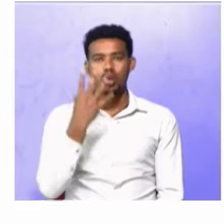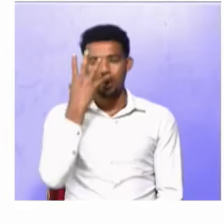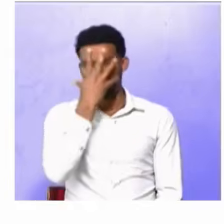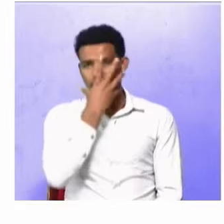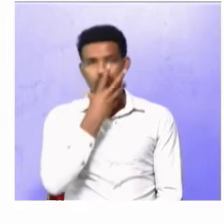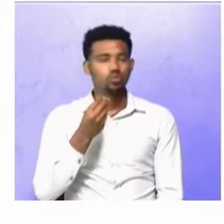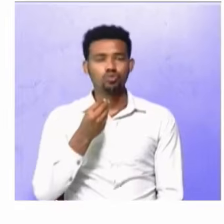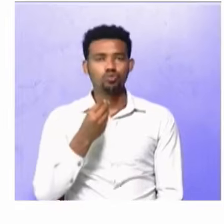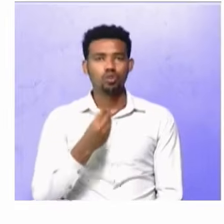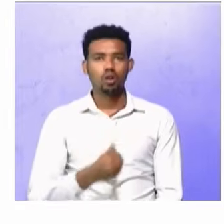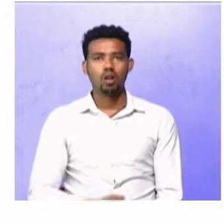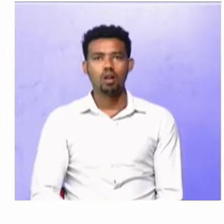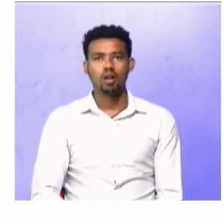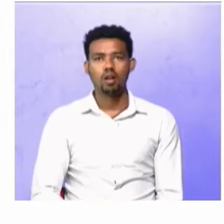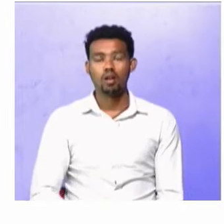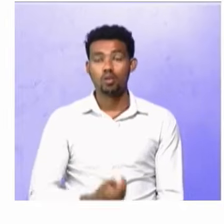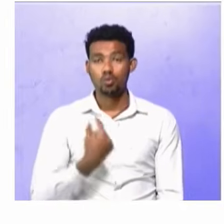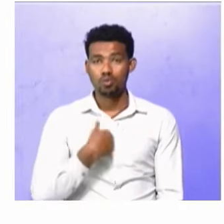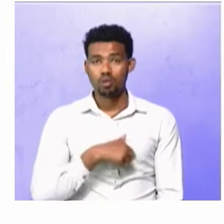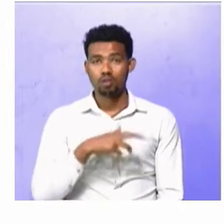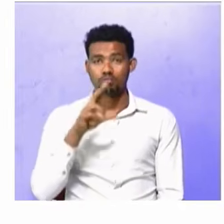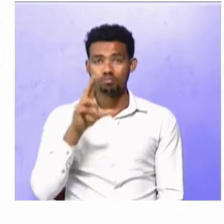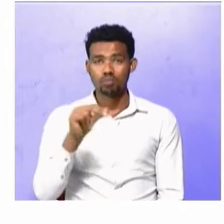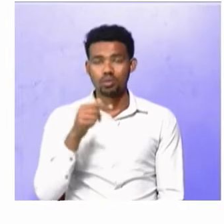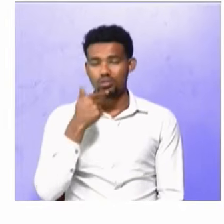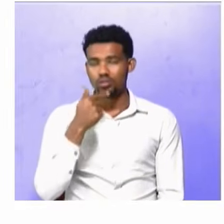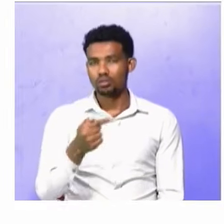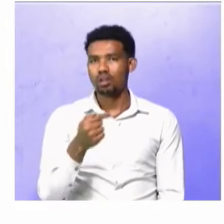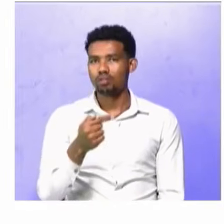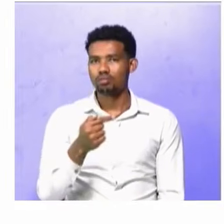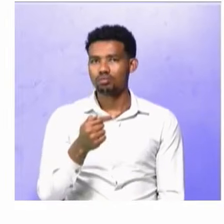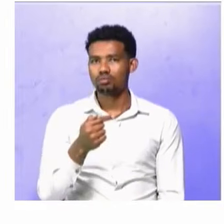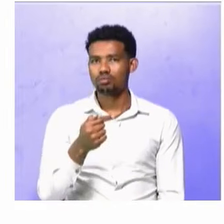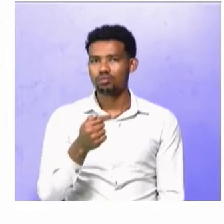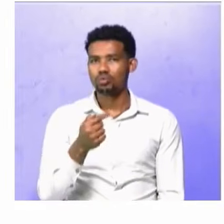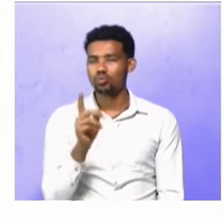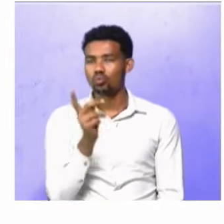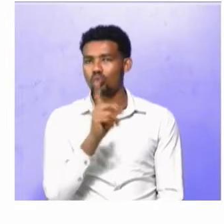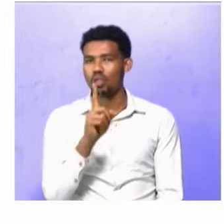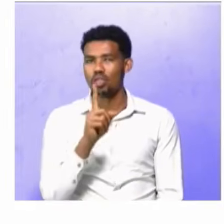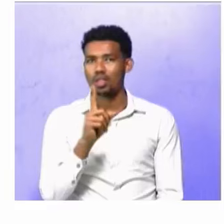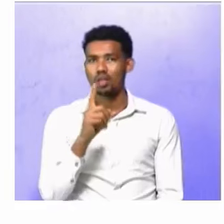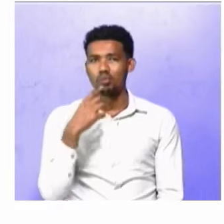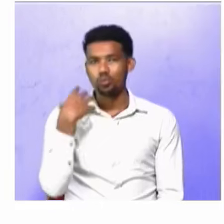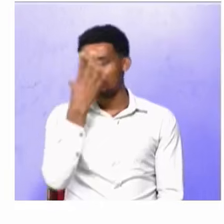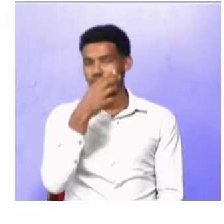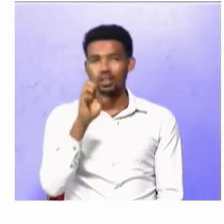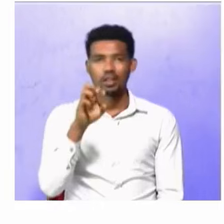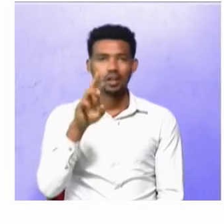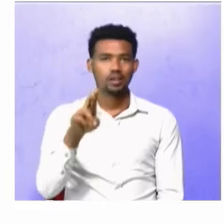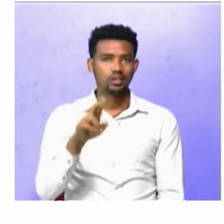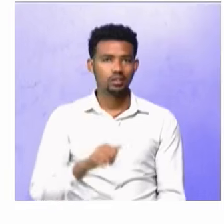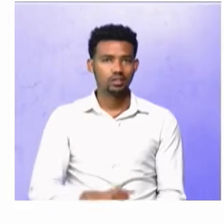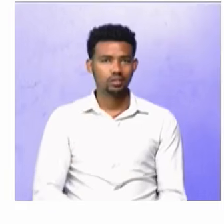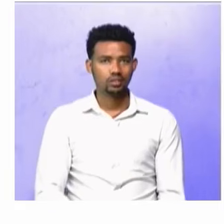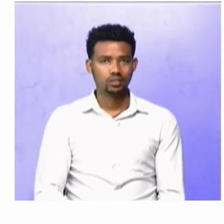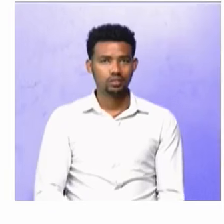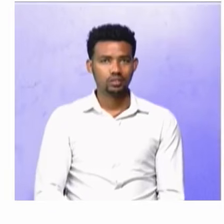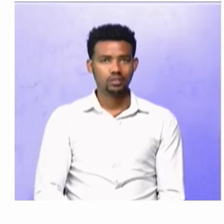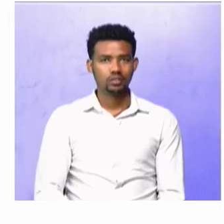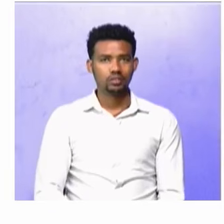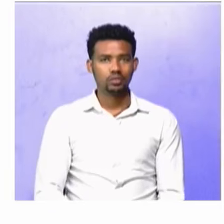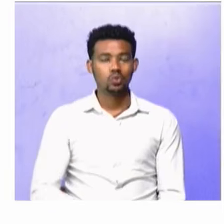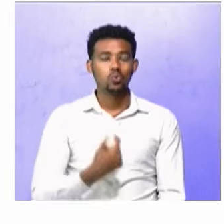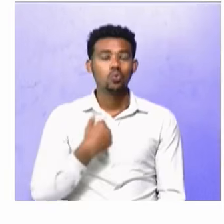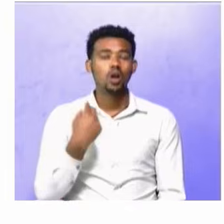beautiful. We are not saying what? Beautifuler, or we are not adding er at the end.